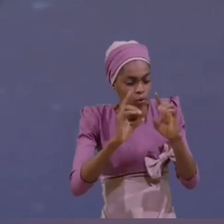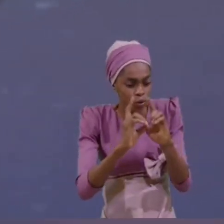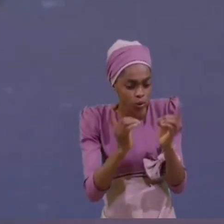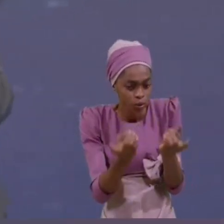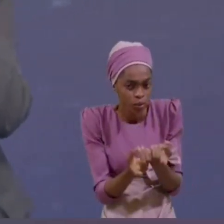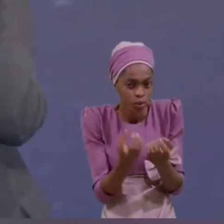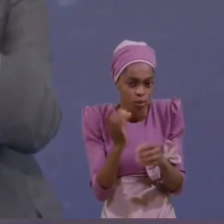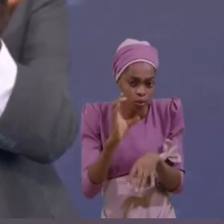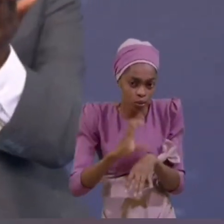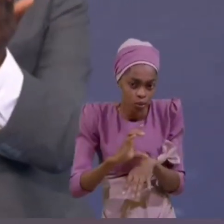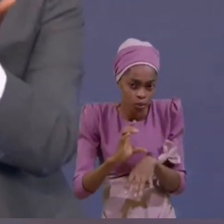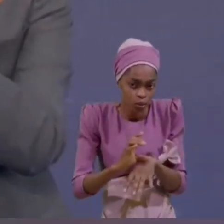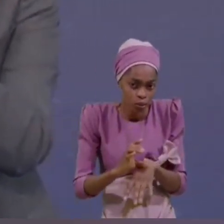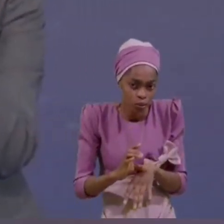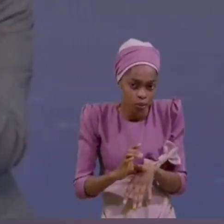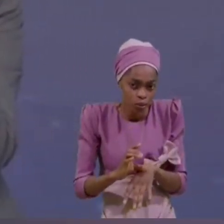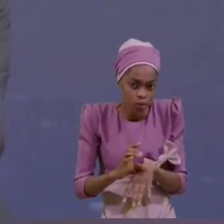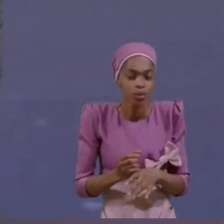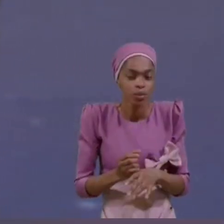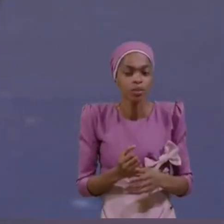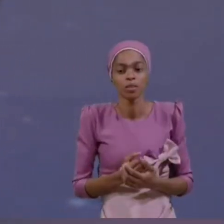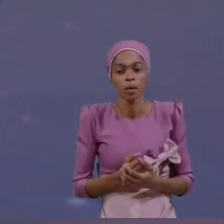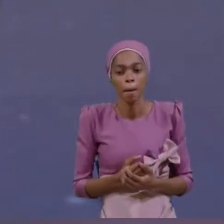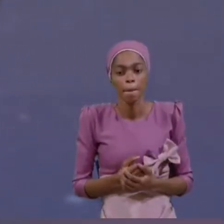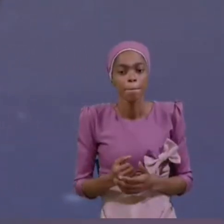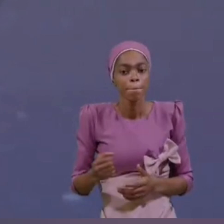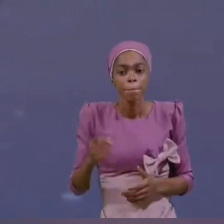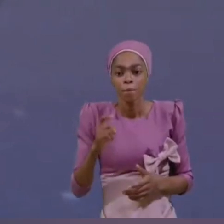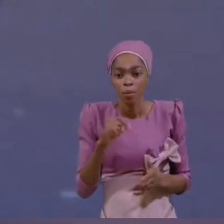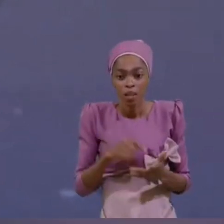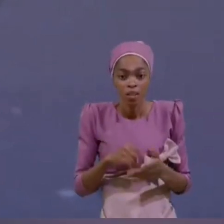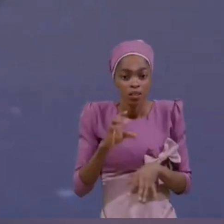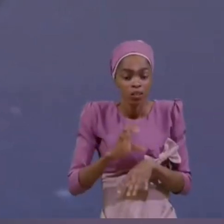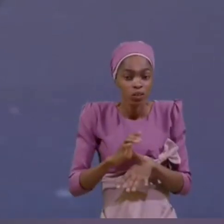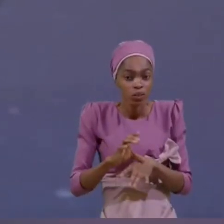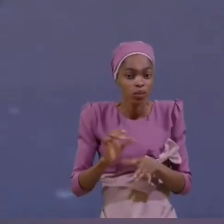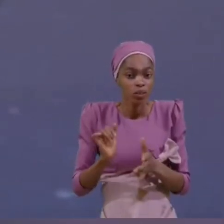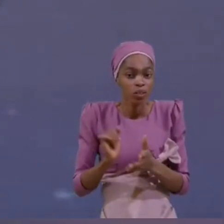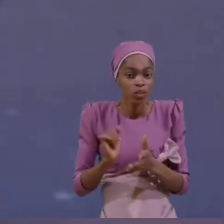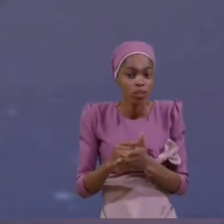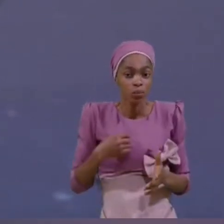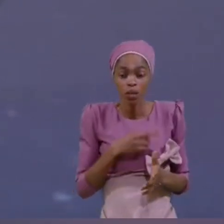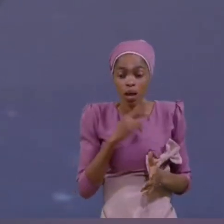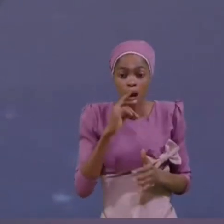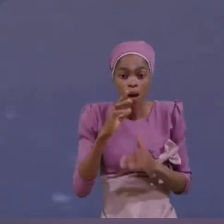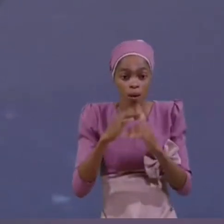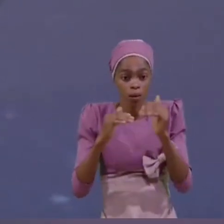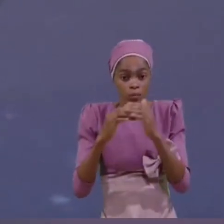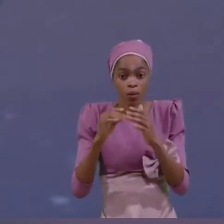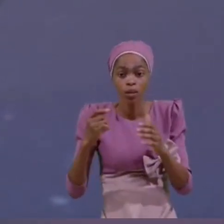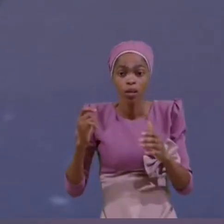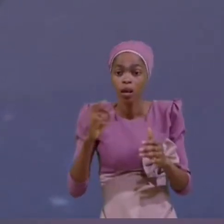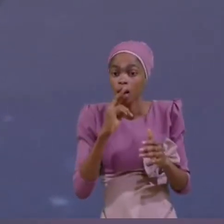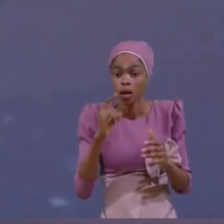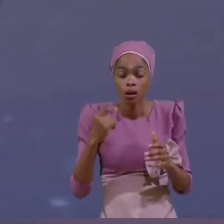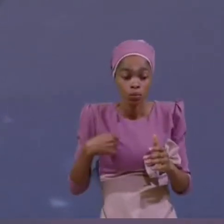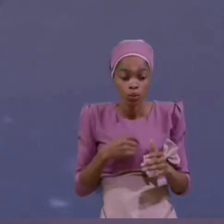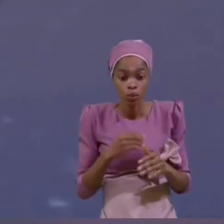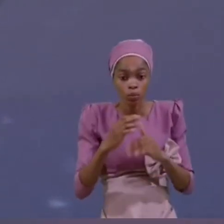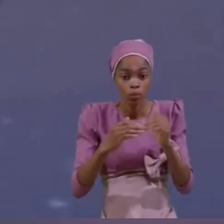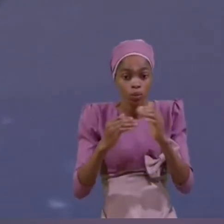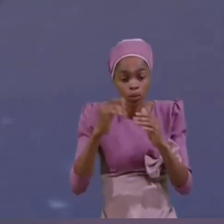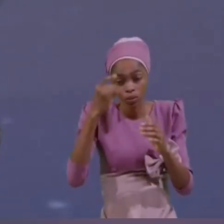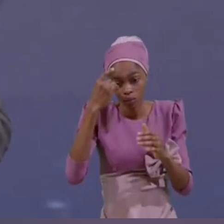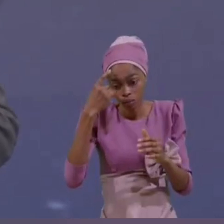we are building, are we not building for people? The people we are building for, they are dying of